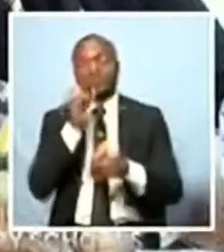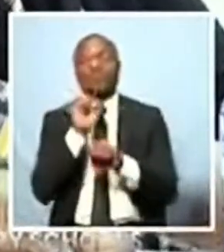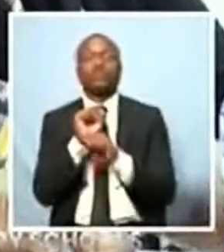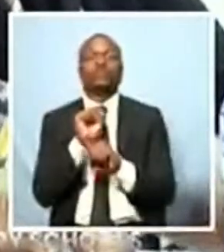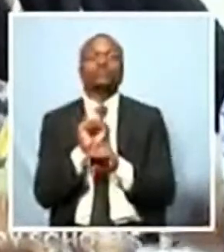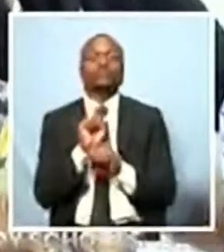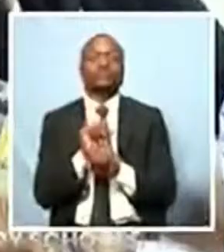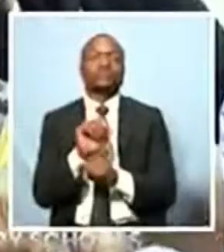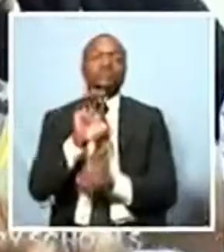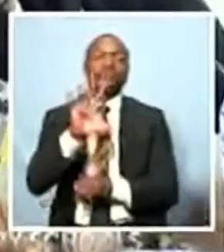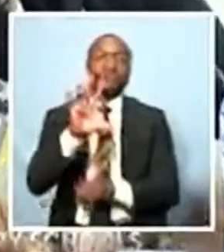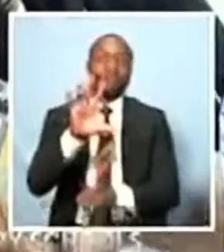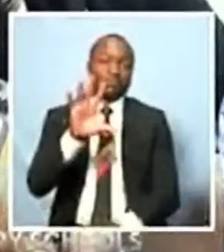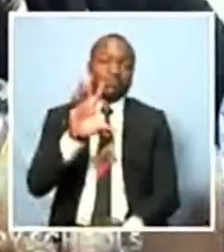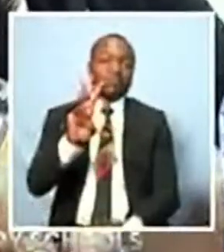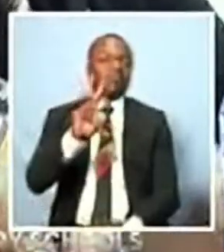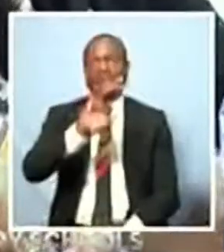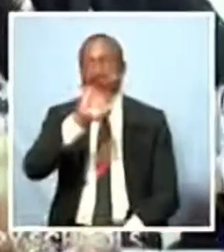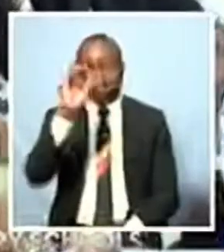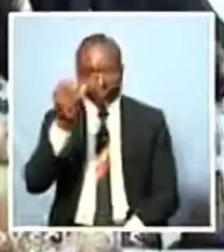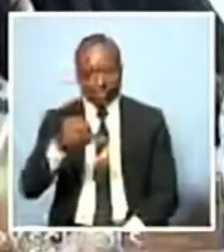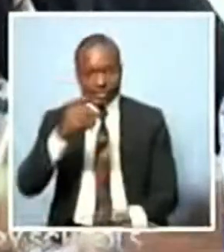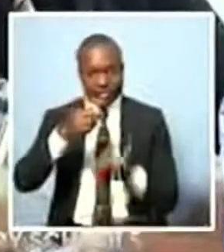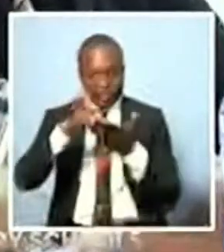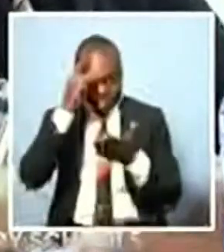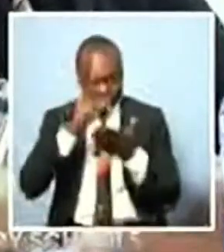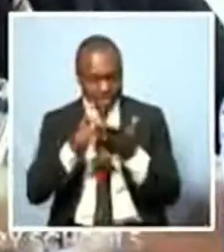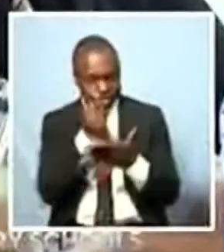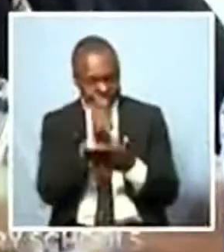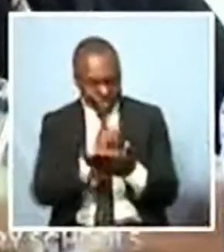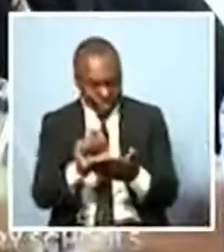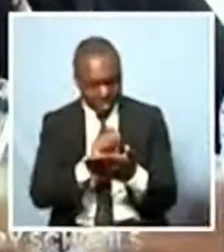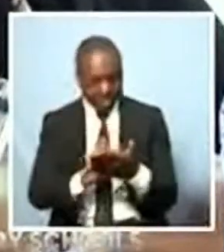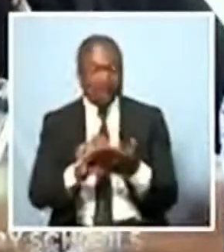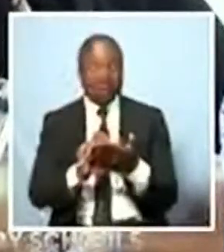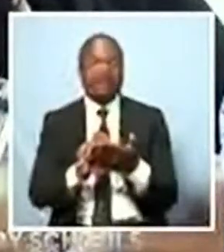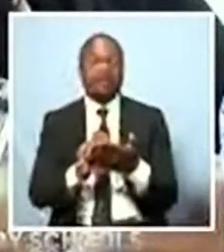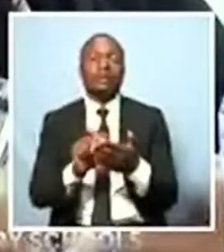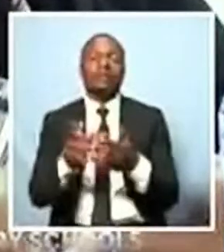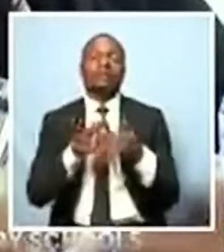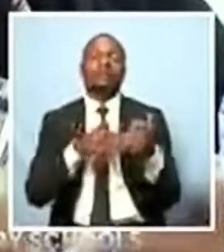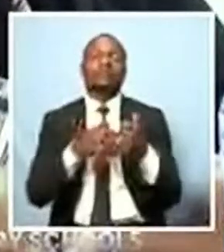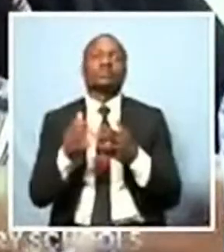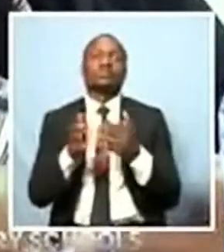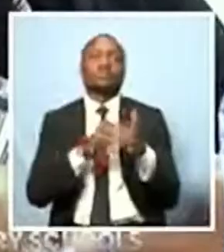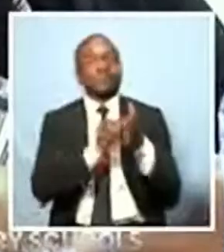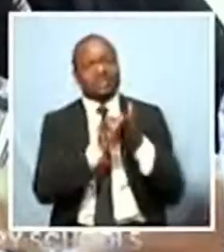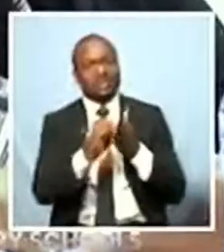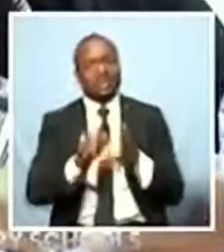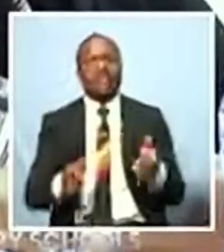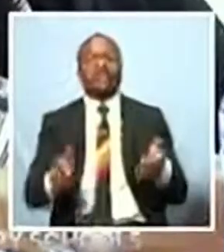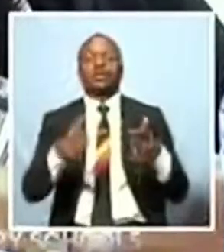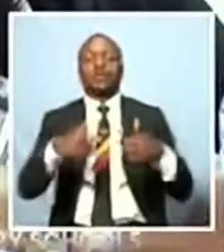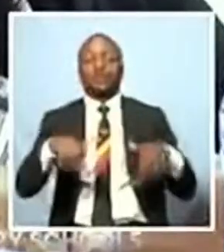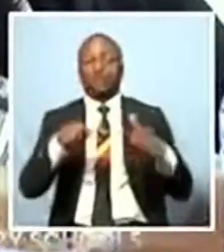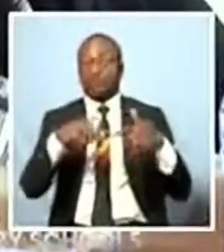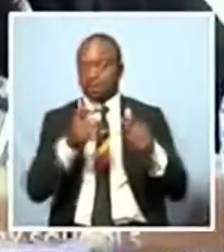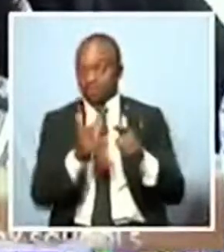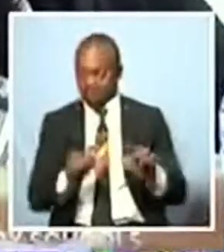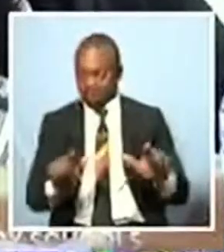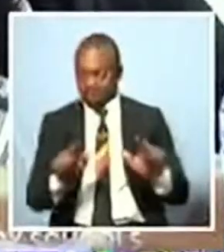with 56% of learners being able to write simple sentences in local languages.